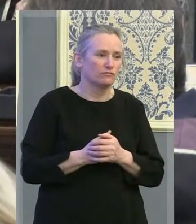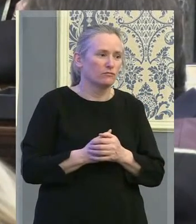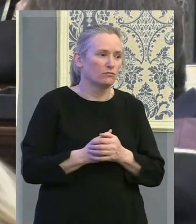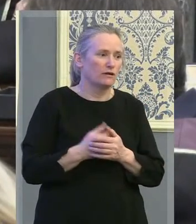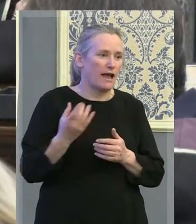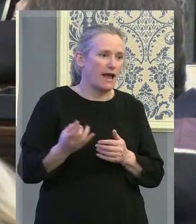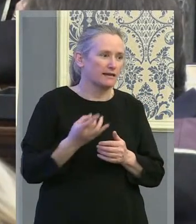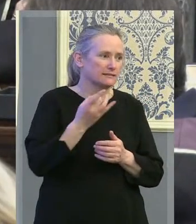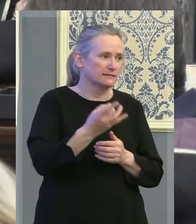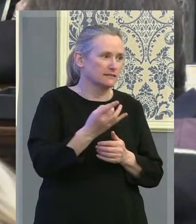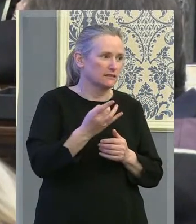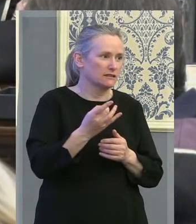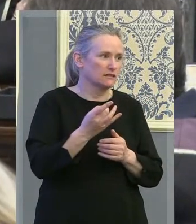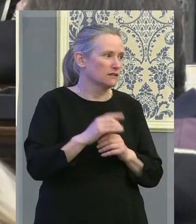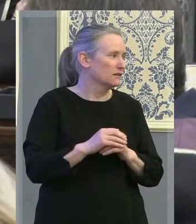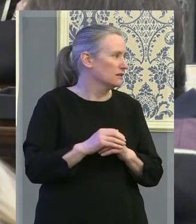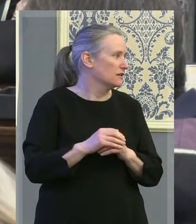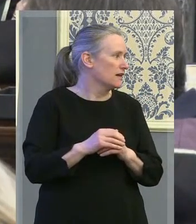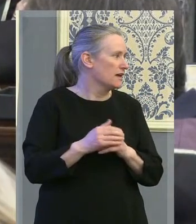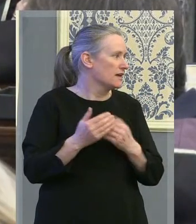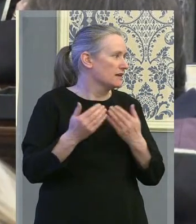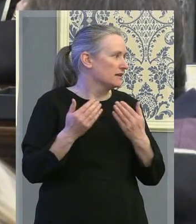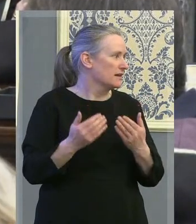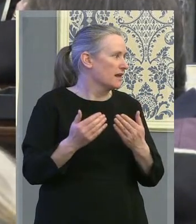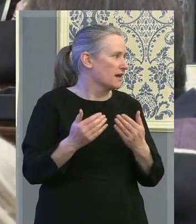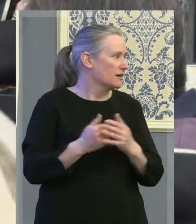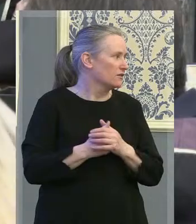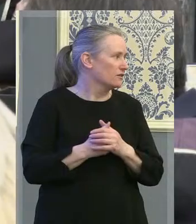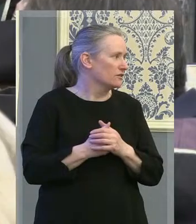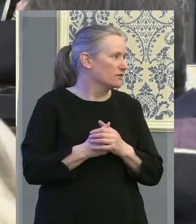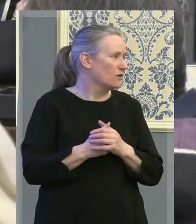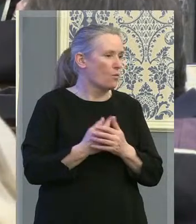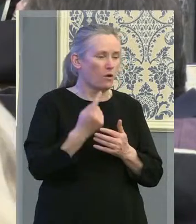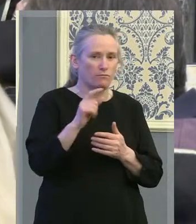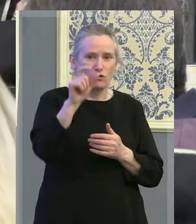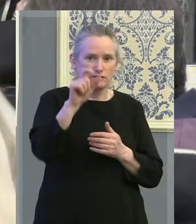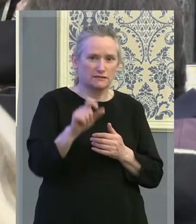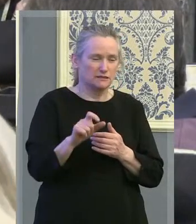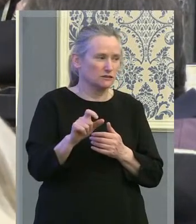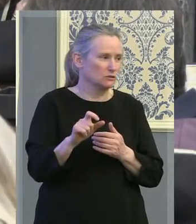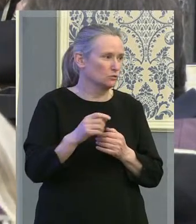asked the groupings to nominate one spokesperson to